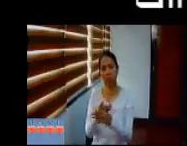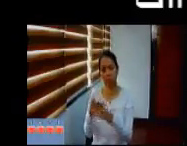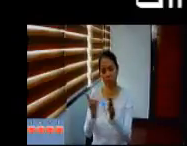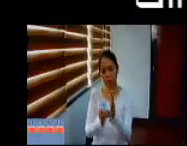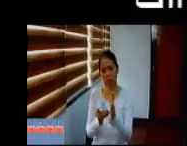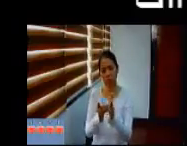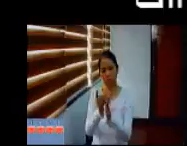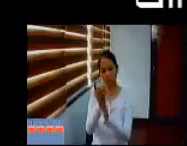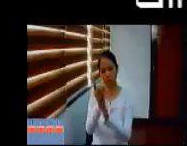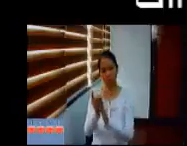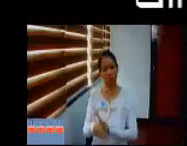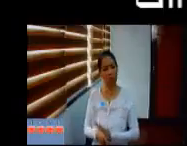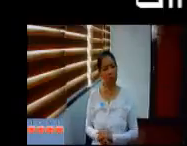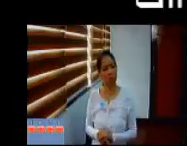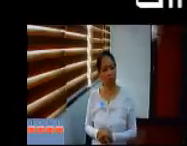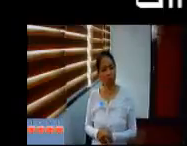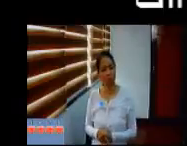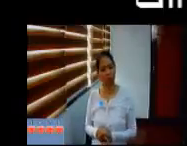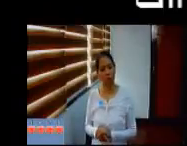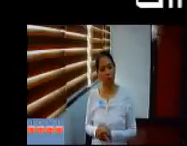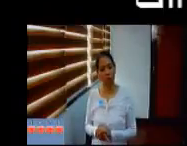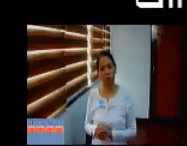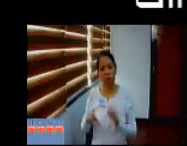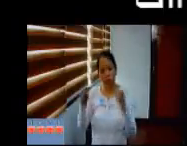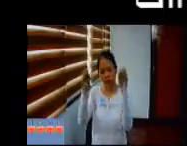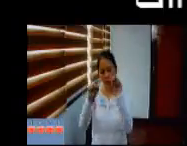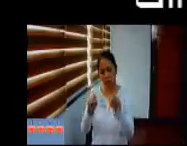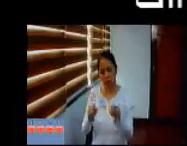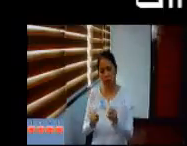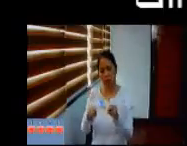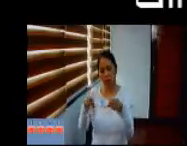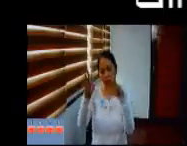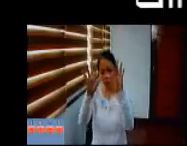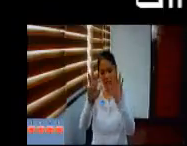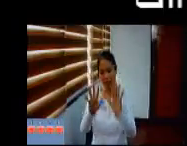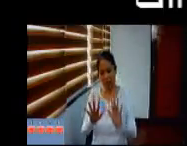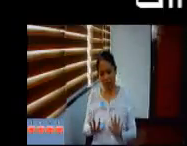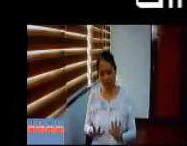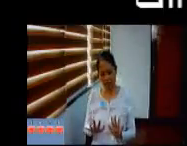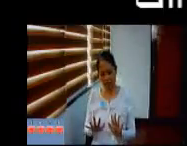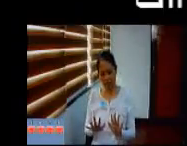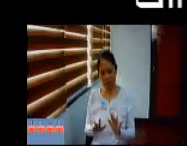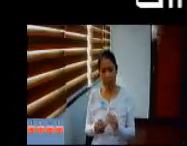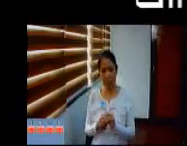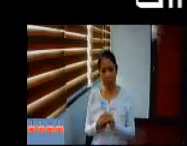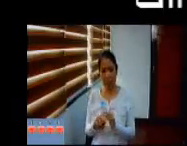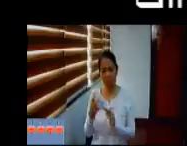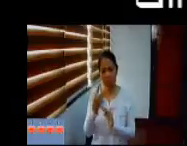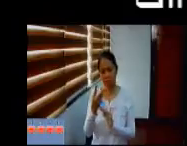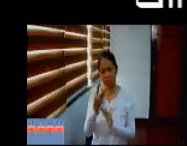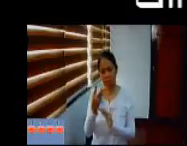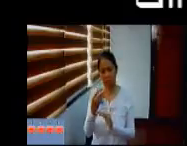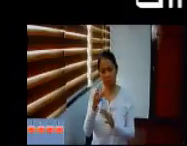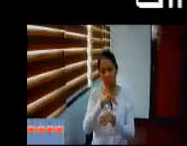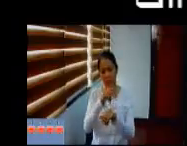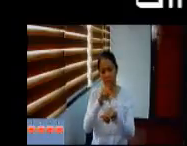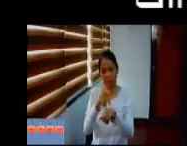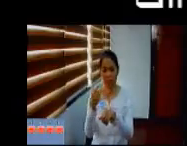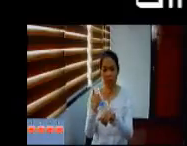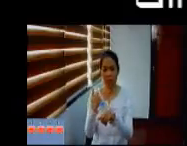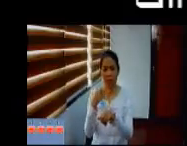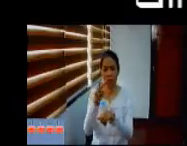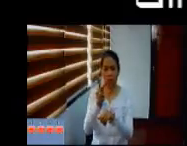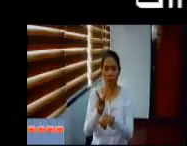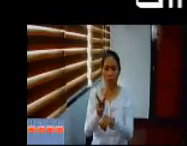of seasonal rainfall and precipitation, as you see in the Philippines, we have two distinct